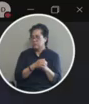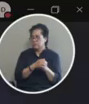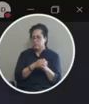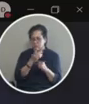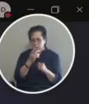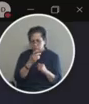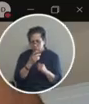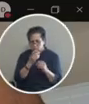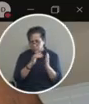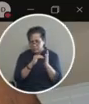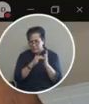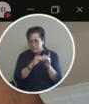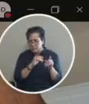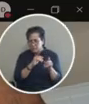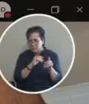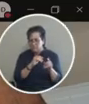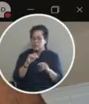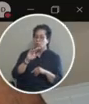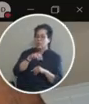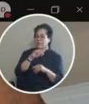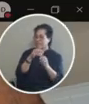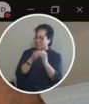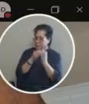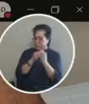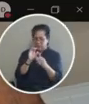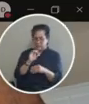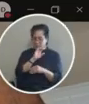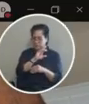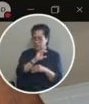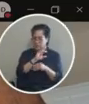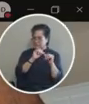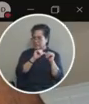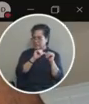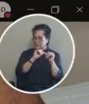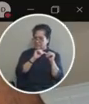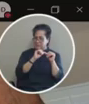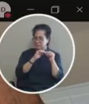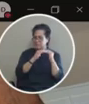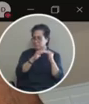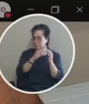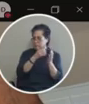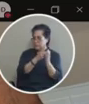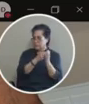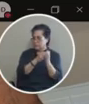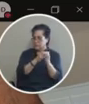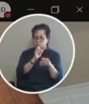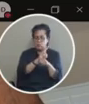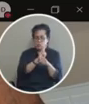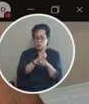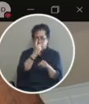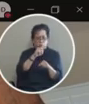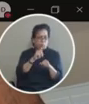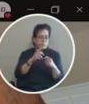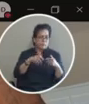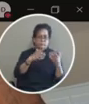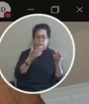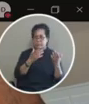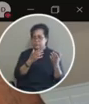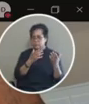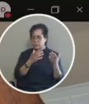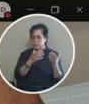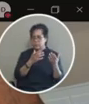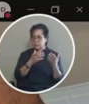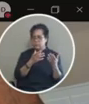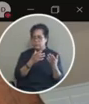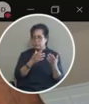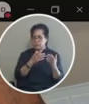again, Mr. Schwartzman. So if these funds that we're putting towards the stabilization fund, if we wanted to use them for anything, whether it's to shore up a